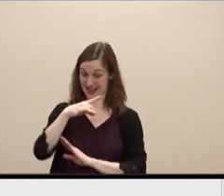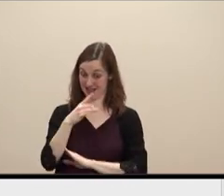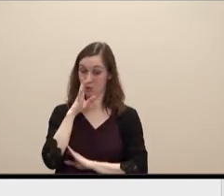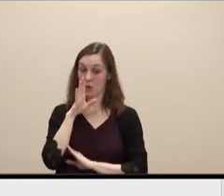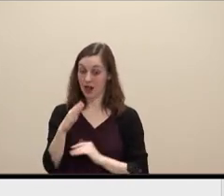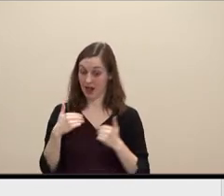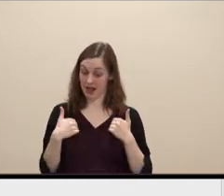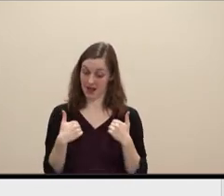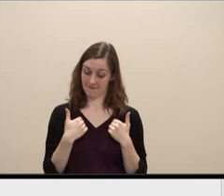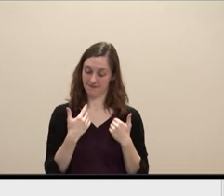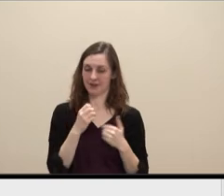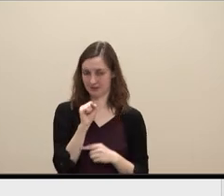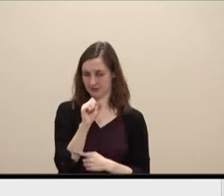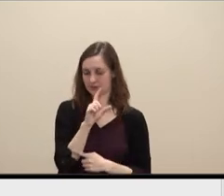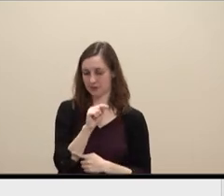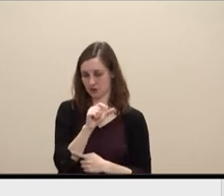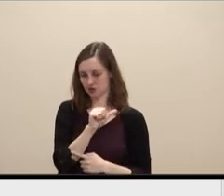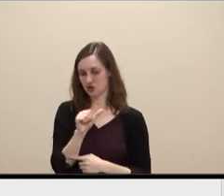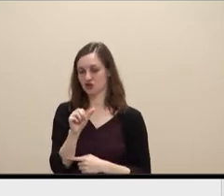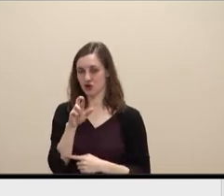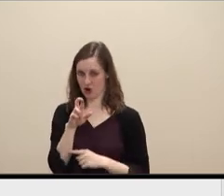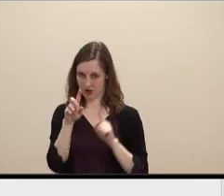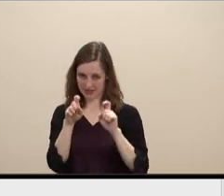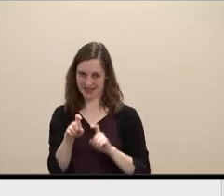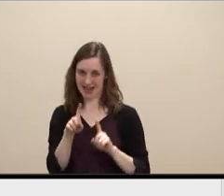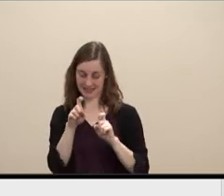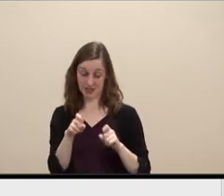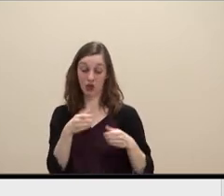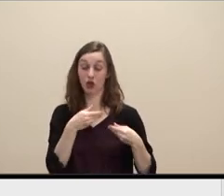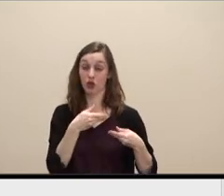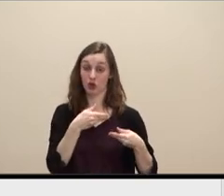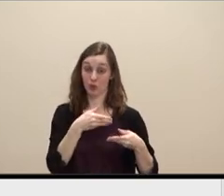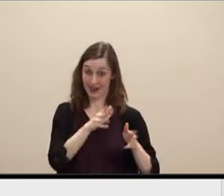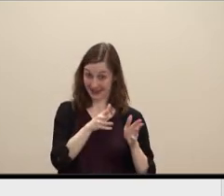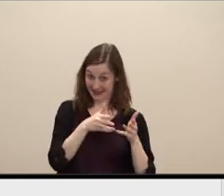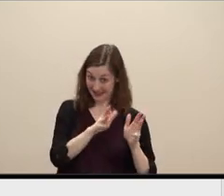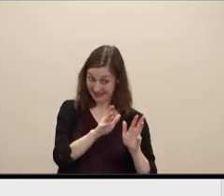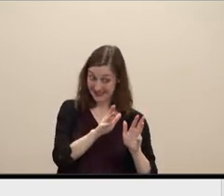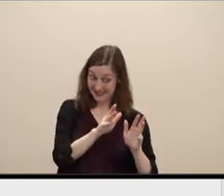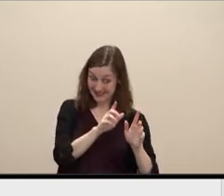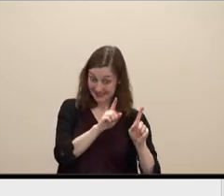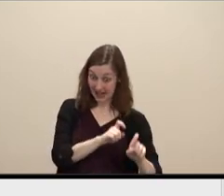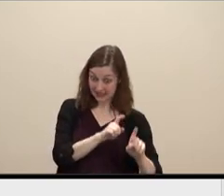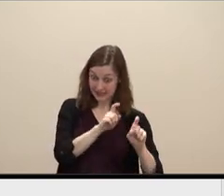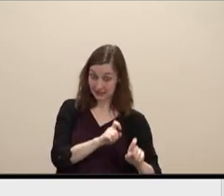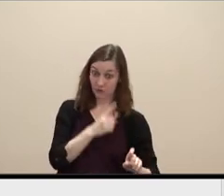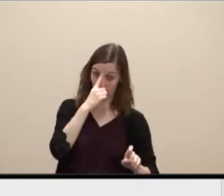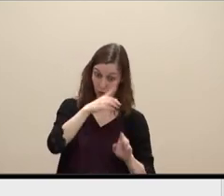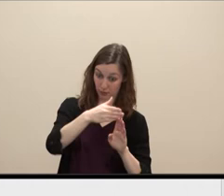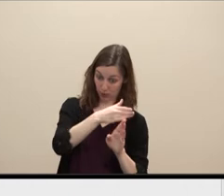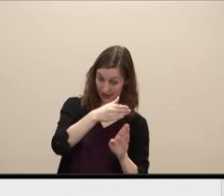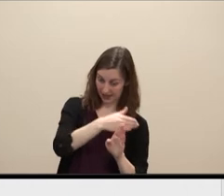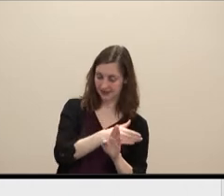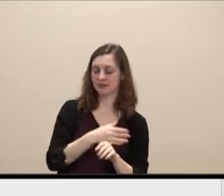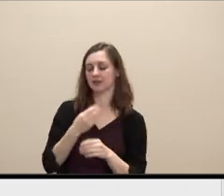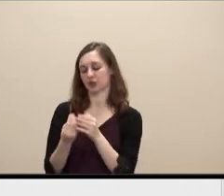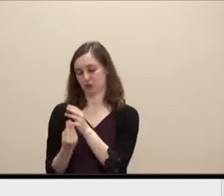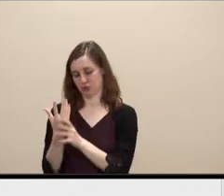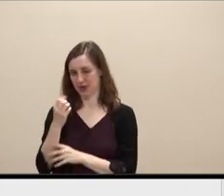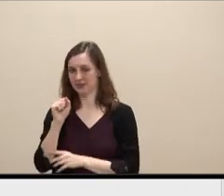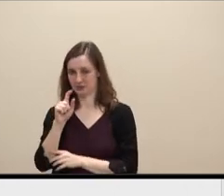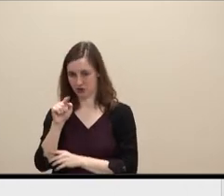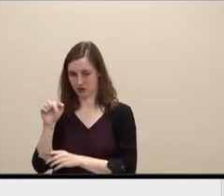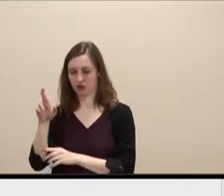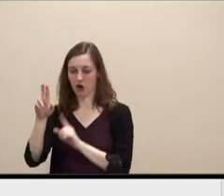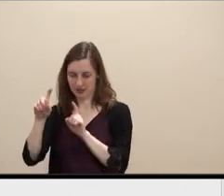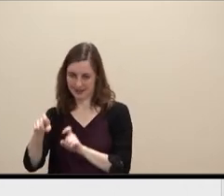eighth grade social studies, and then we'll use the spring star eighth grade social studies for the post-test. And at high school, we'll use